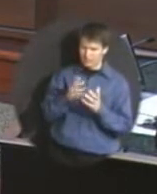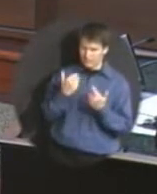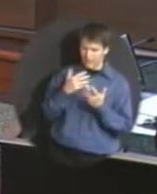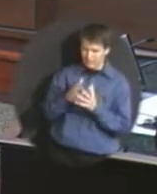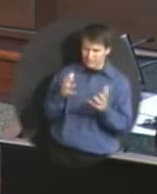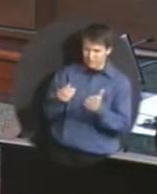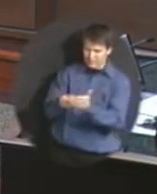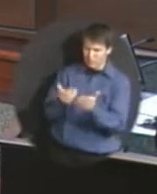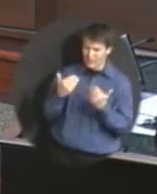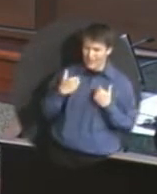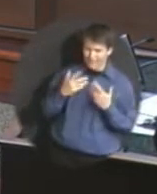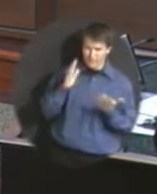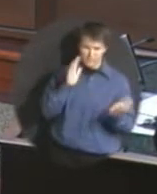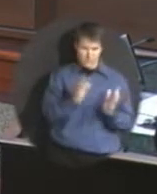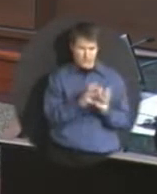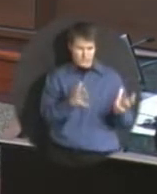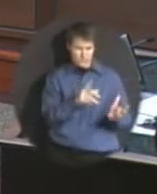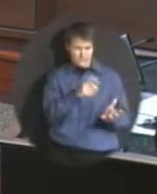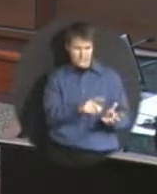and the capital outlay.